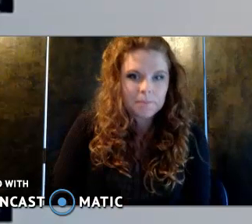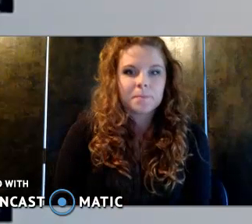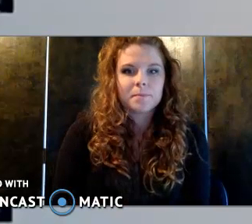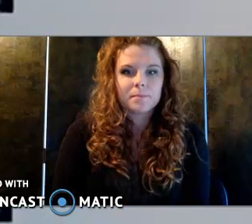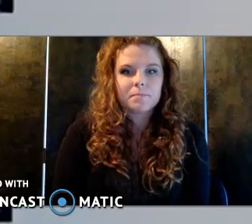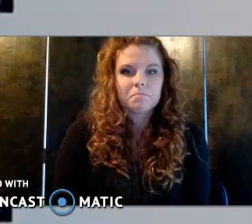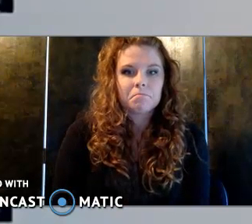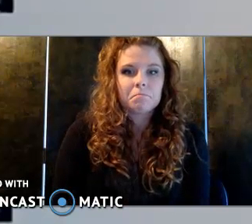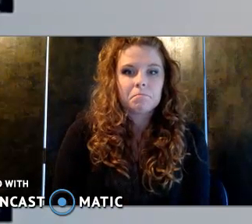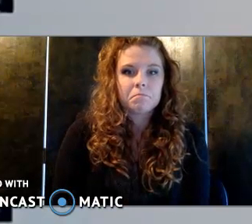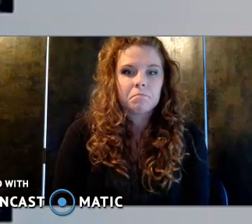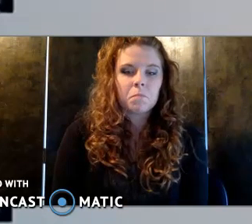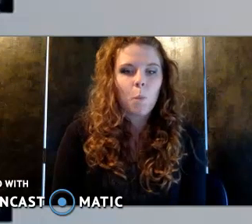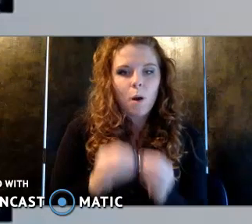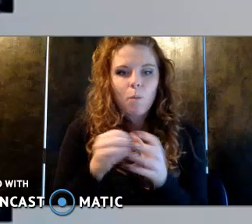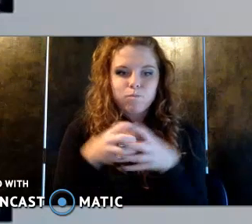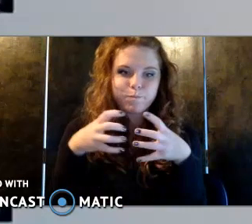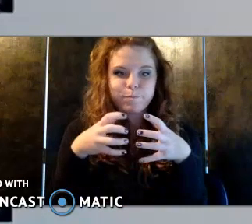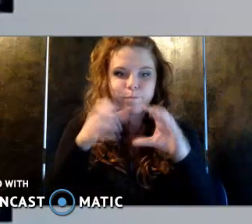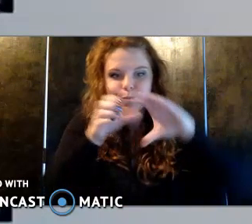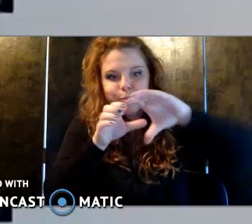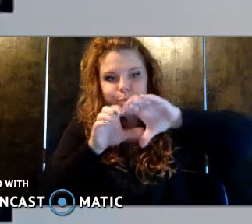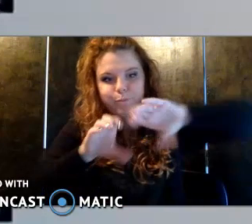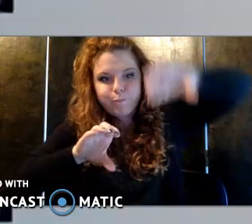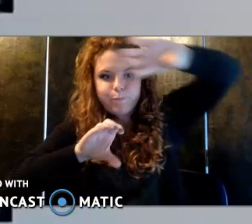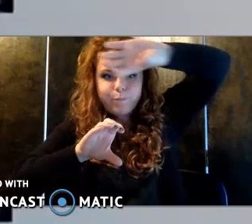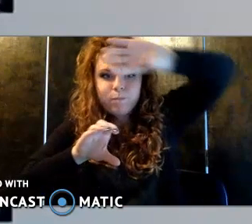And then I can make it kind of bubbly.